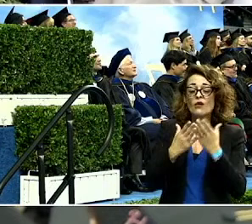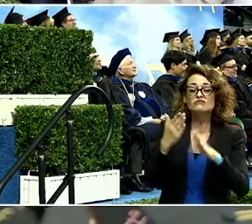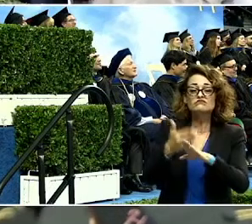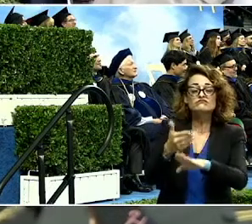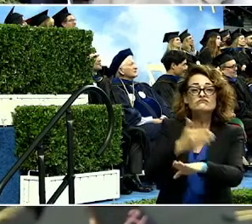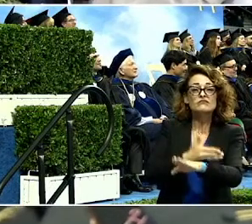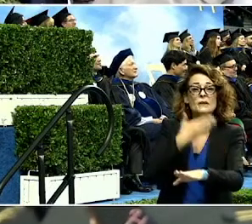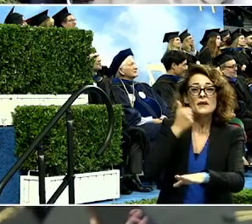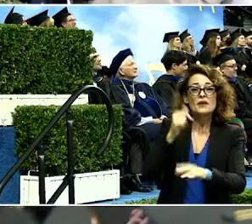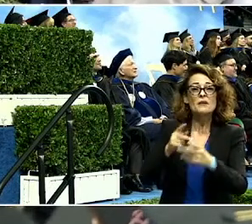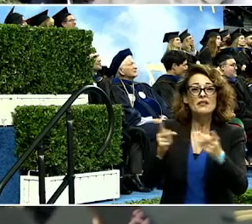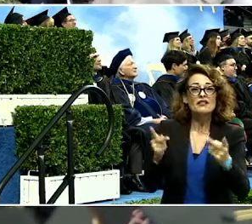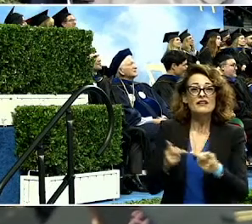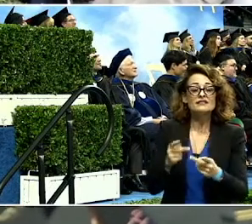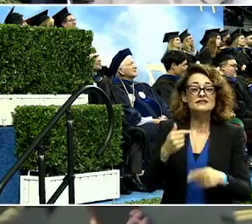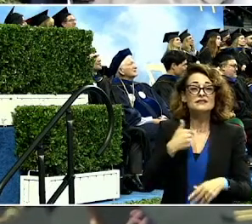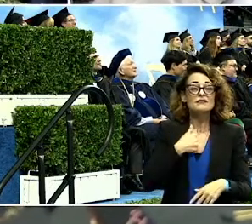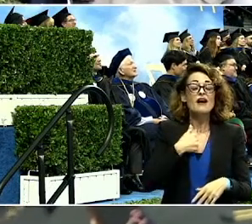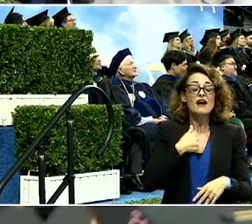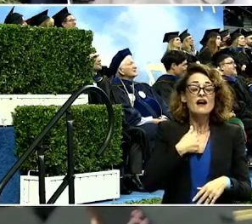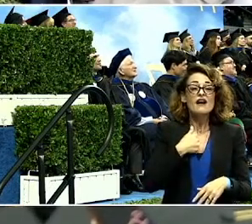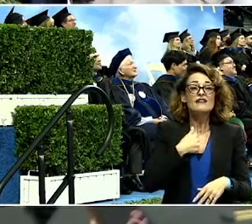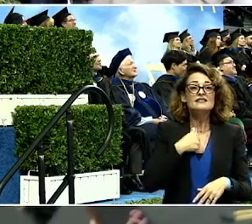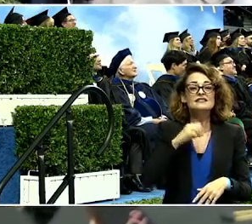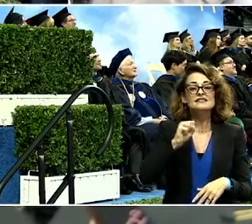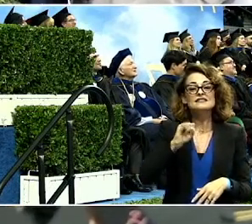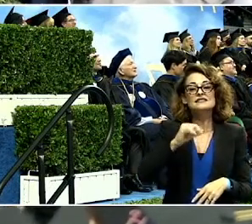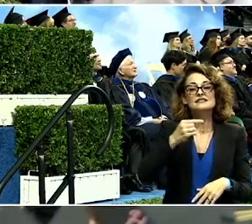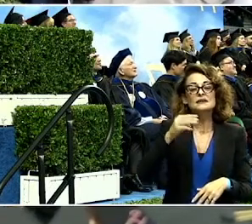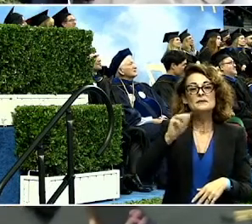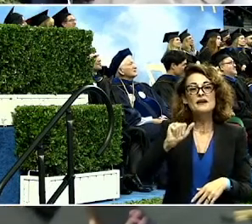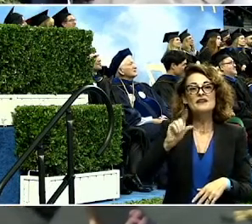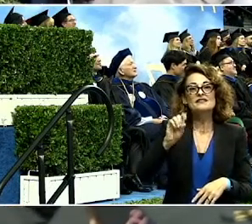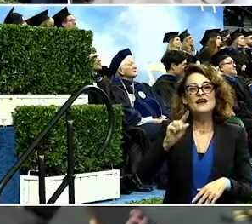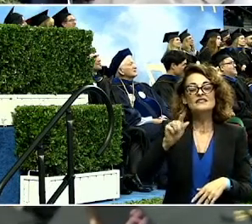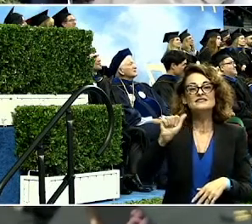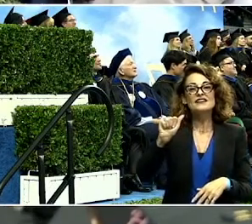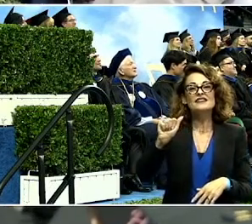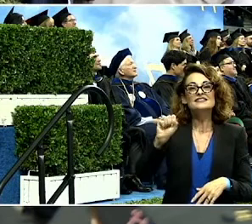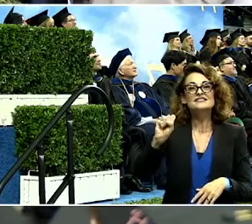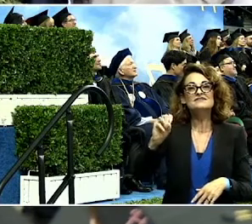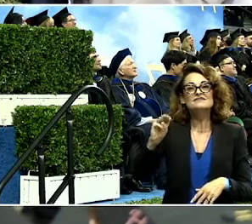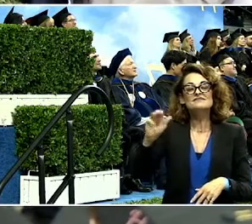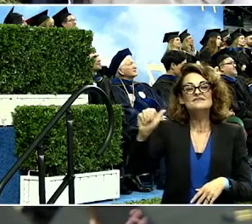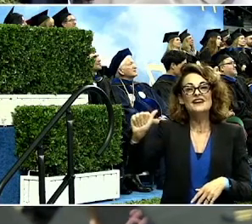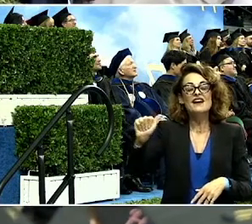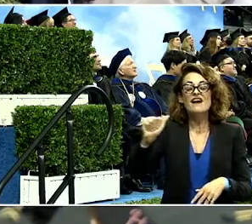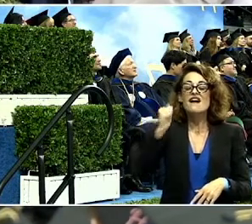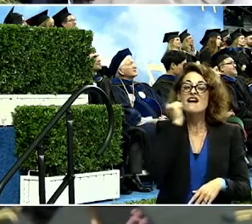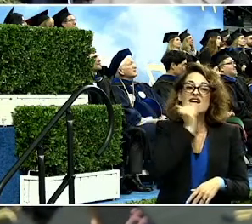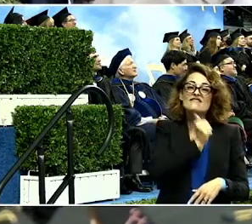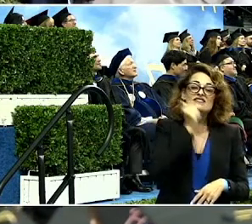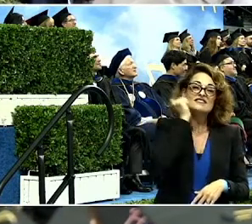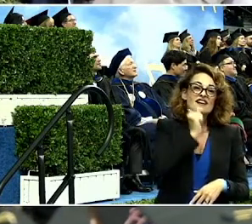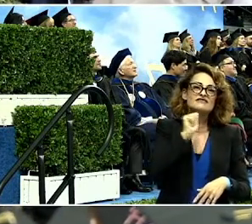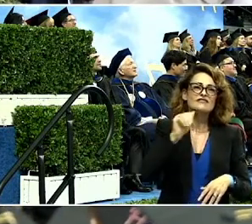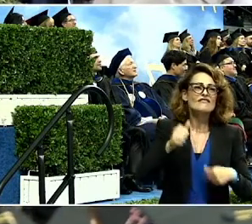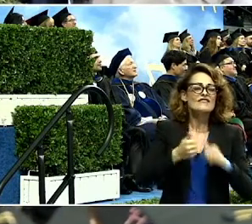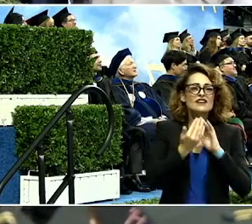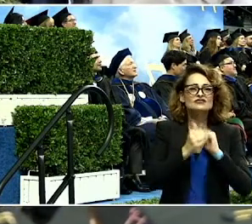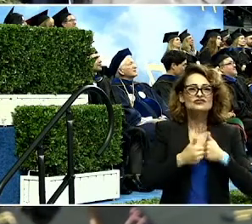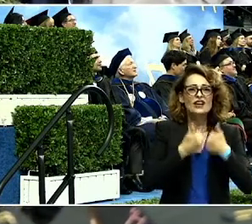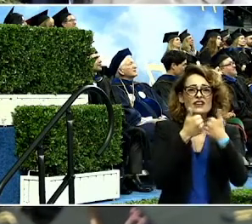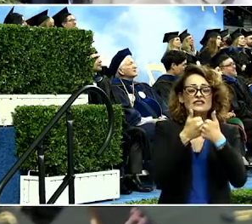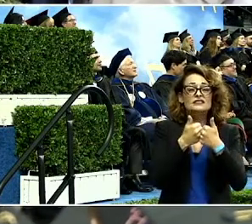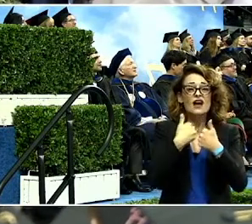as president of Sigma Delta Sigma, where I advocated for sisters who face discrimination every day because I believe in